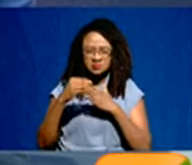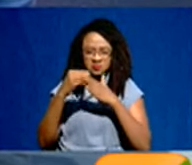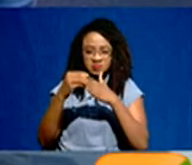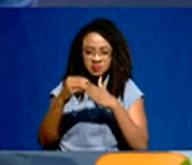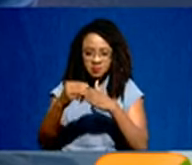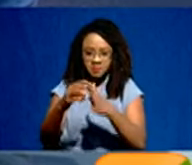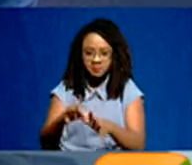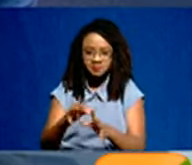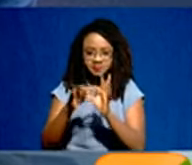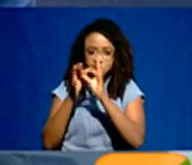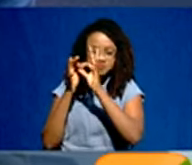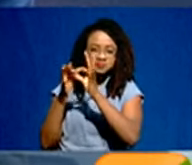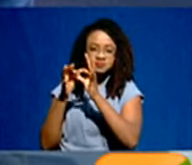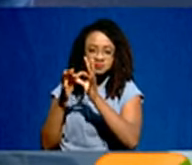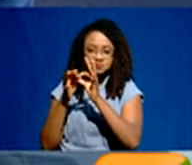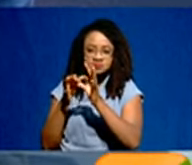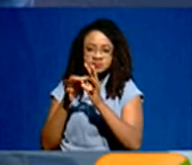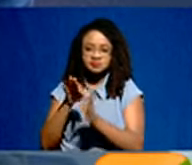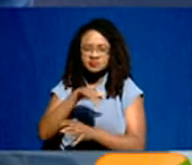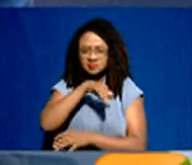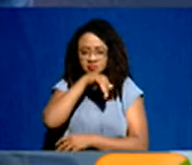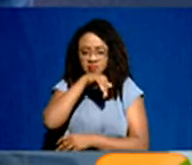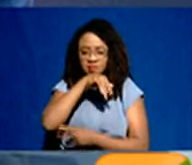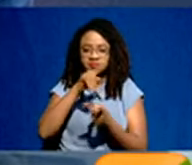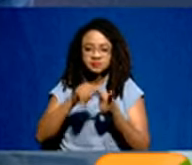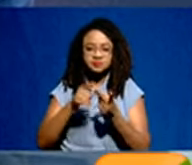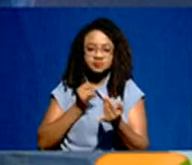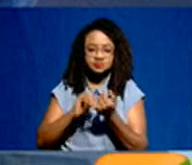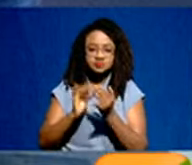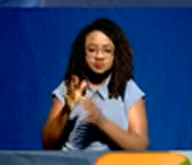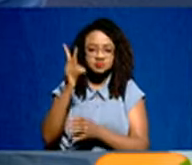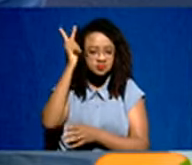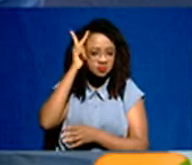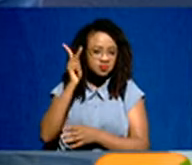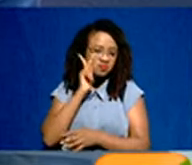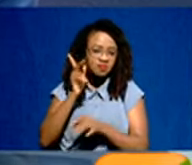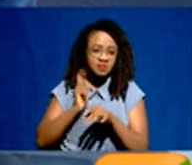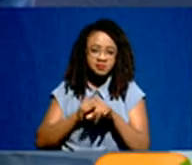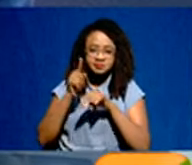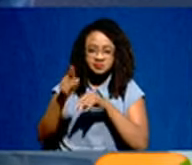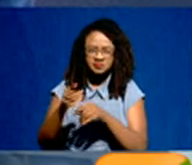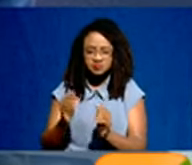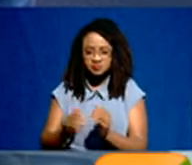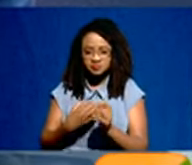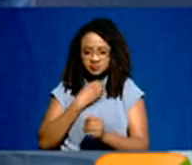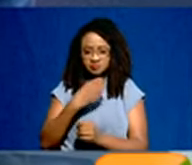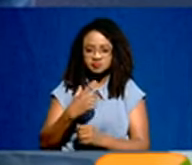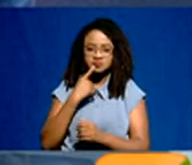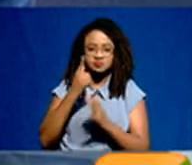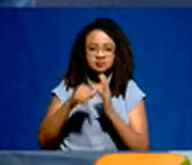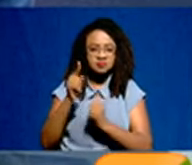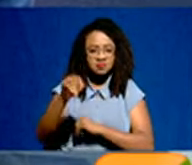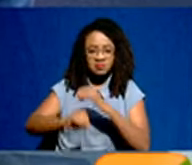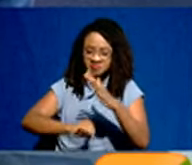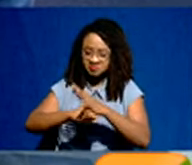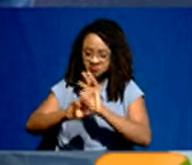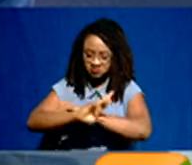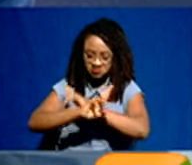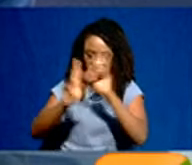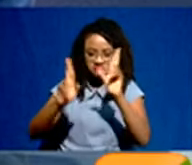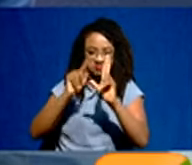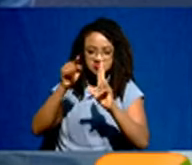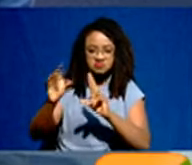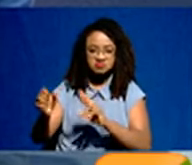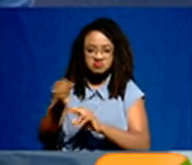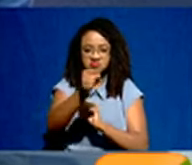Raila Odinga and his wife Mama Aida Odinga in Karen. Now, during the visit, Kuria expressed his support for Raila's candidature